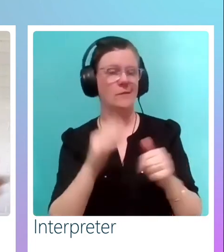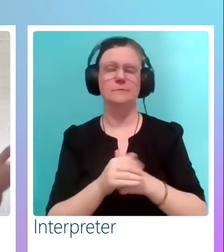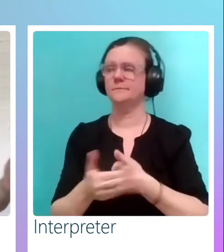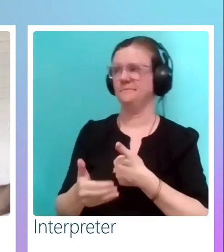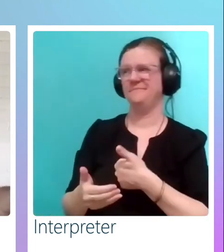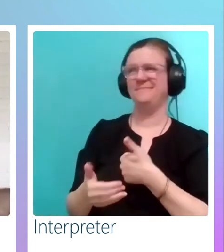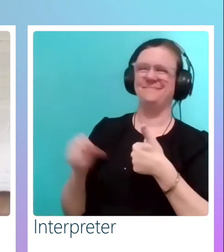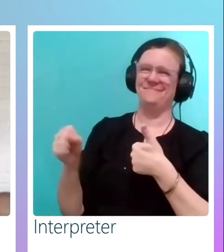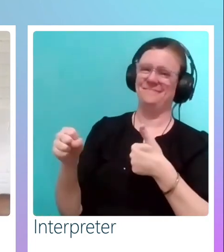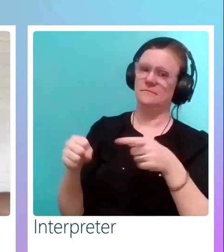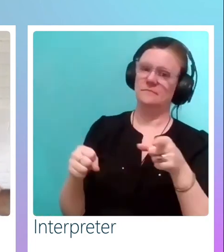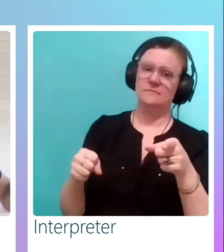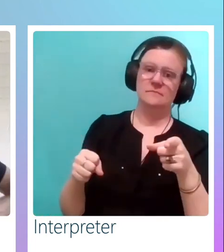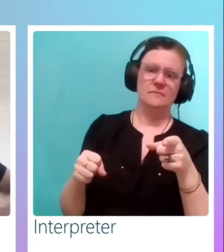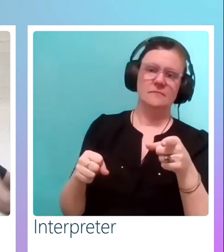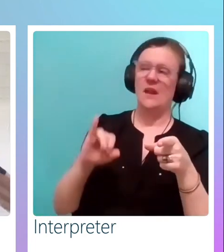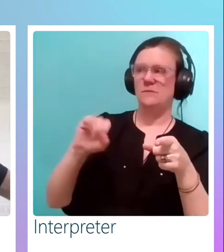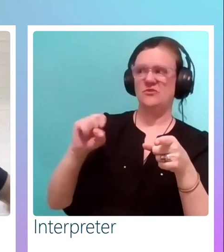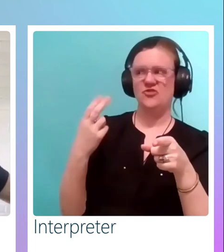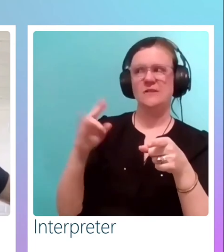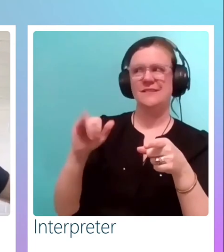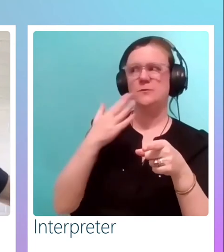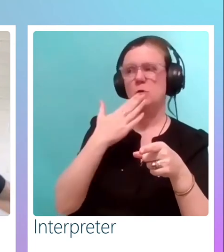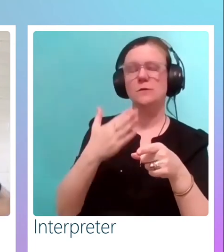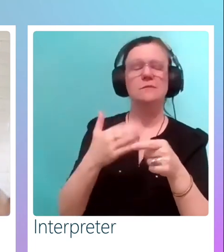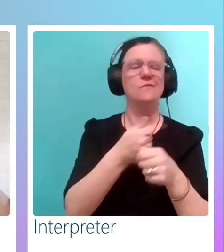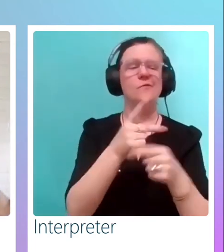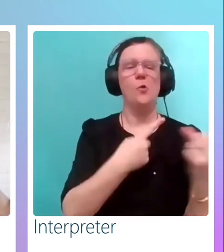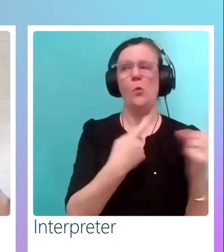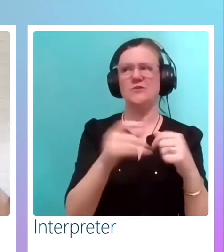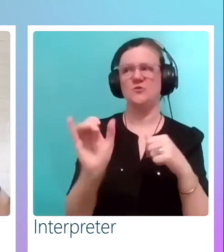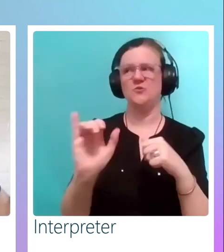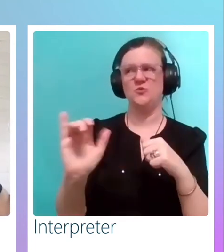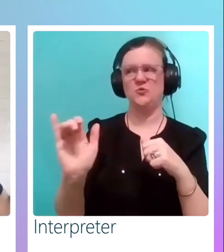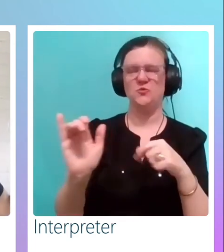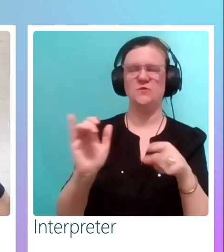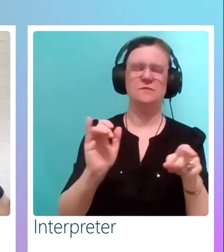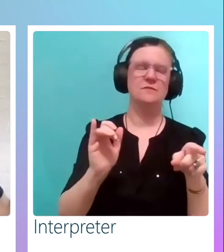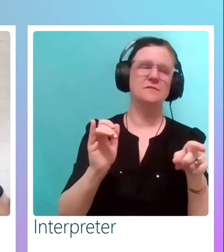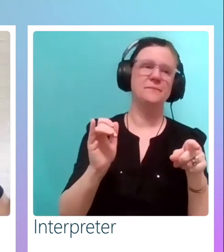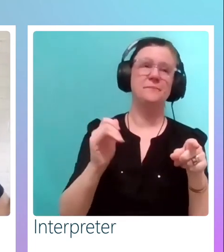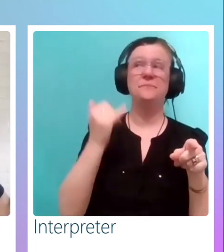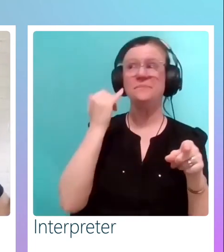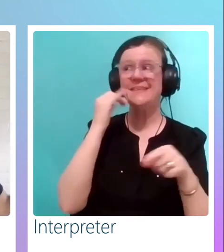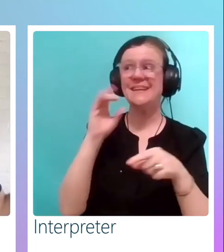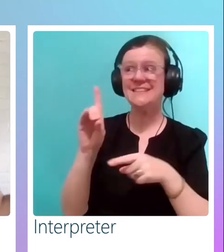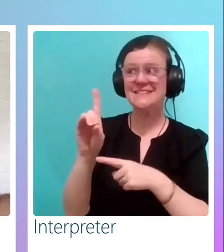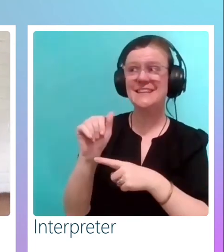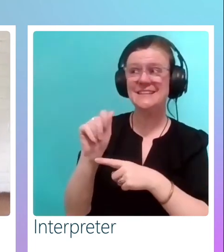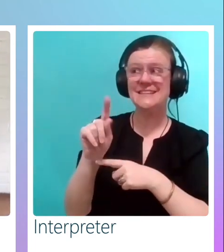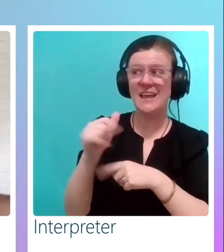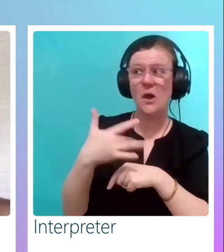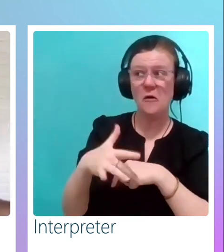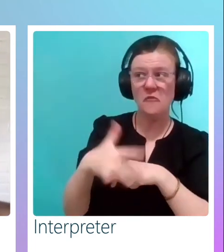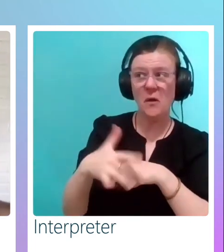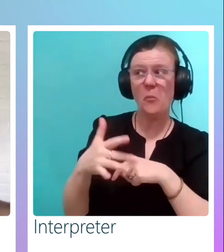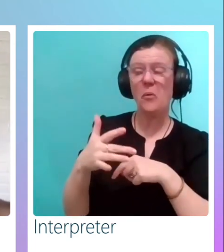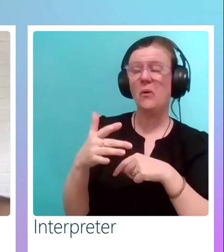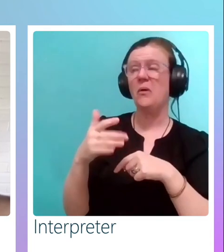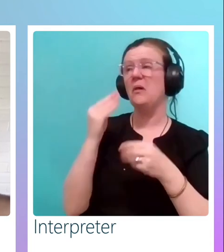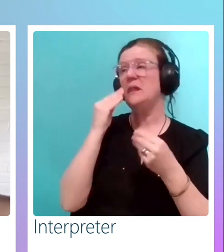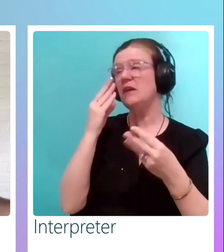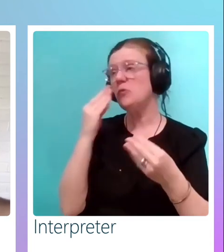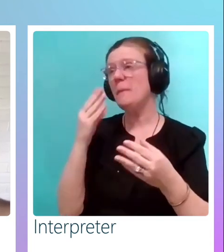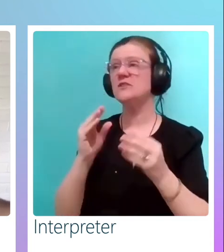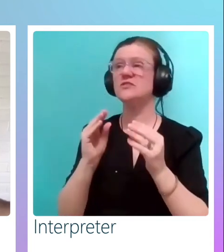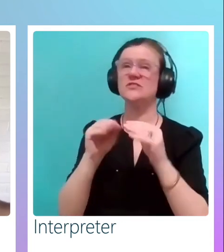cool. Yeah, and that's great to know. There's a few questions along that lines of, is the data available? Is there a way I can get information